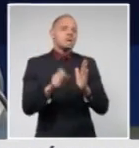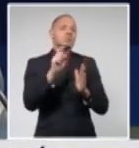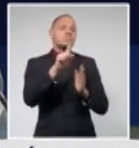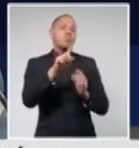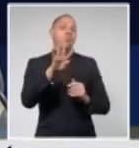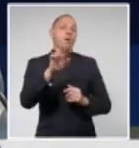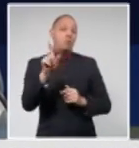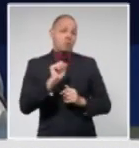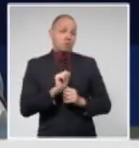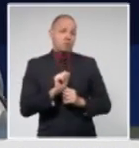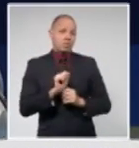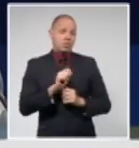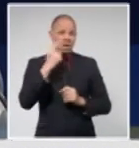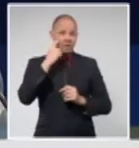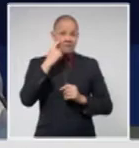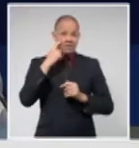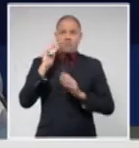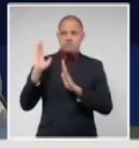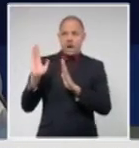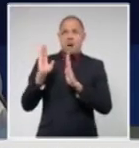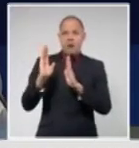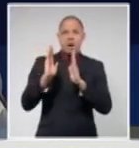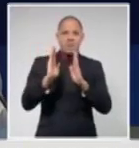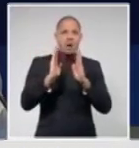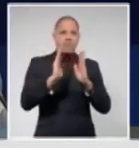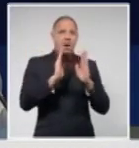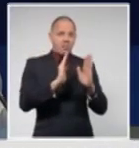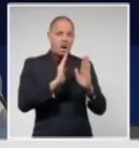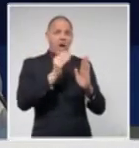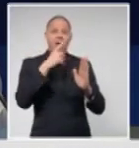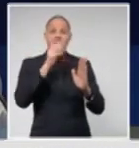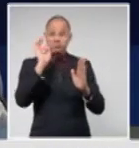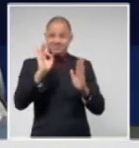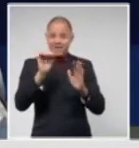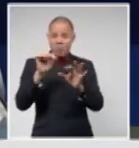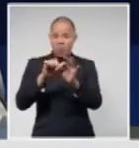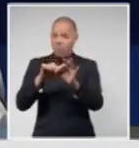Clara, 101 from Sancti Spiritus,